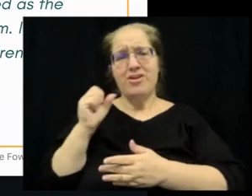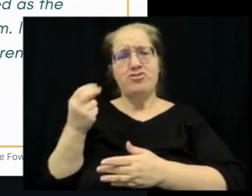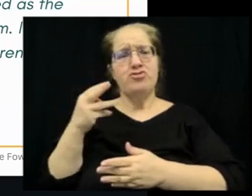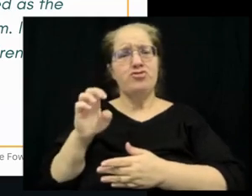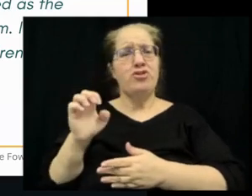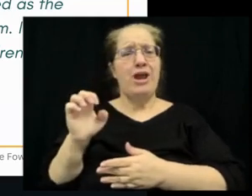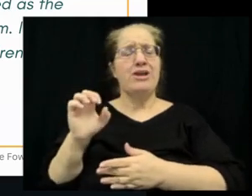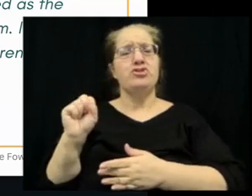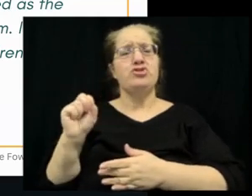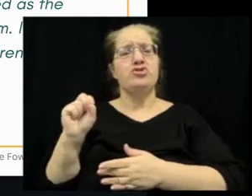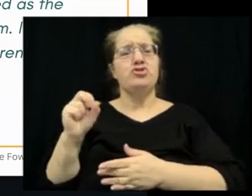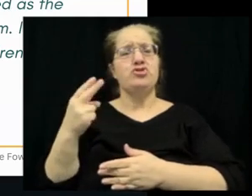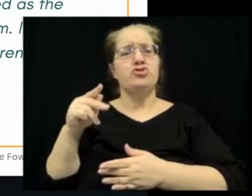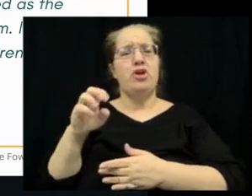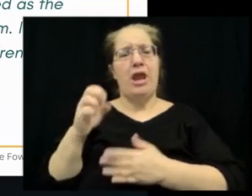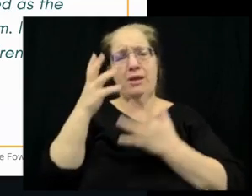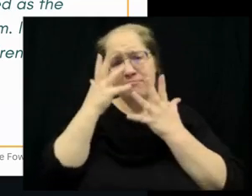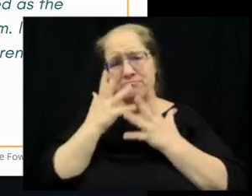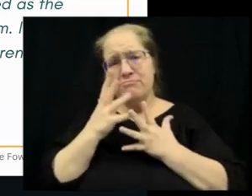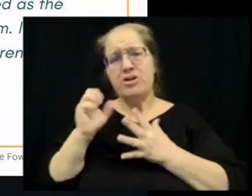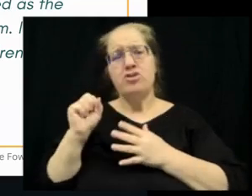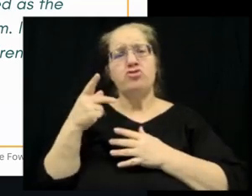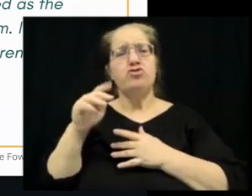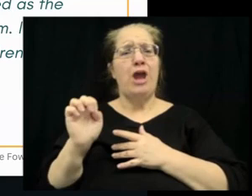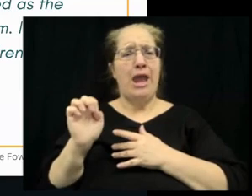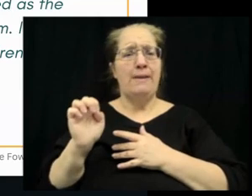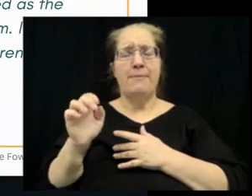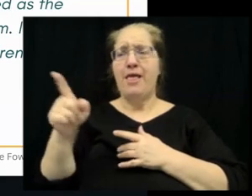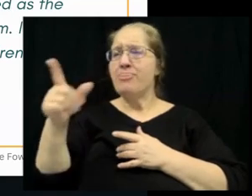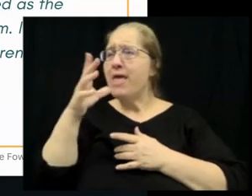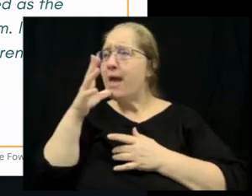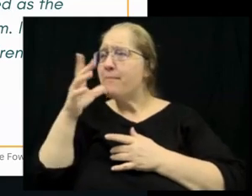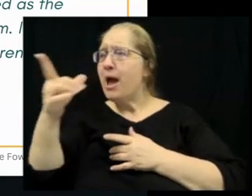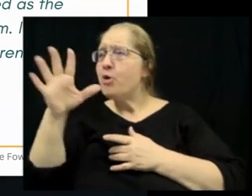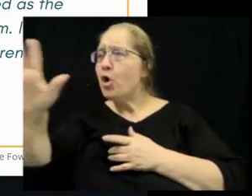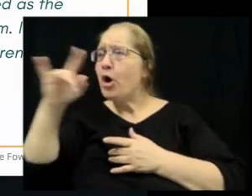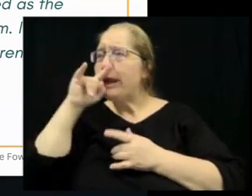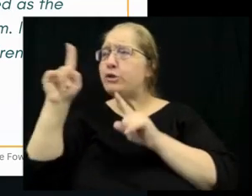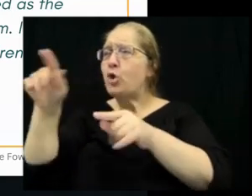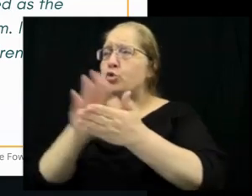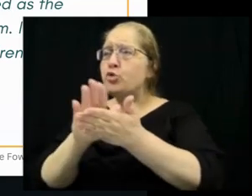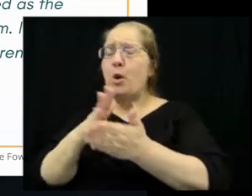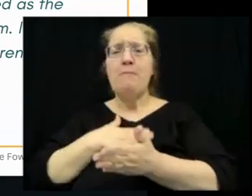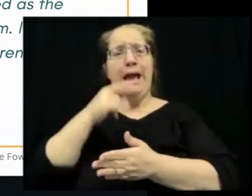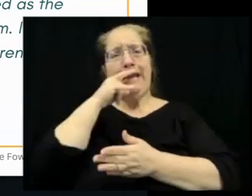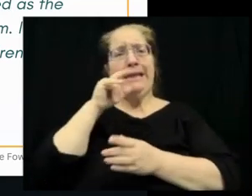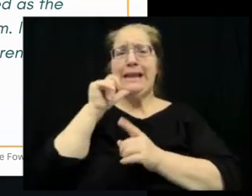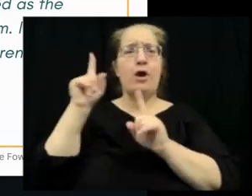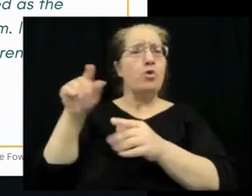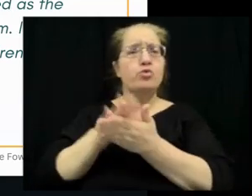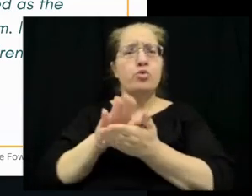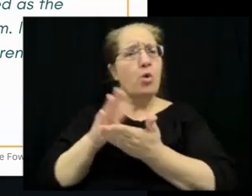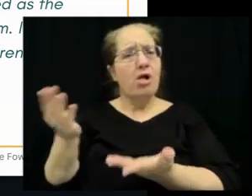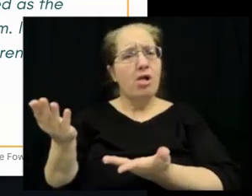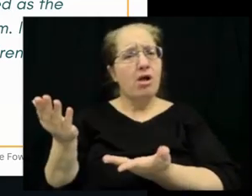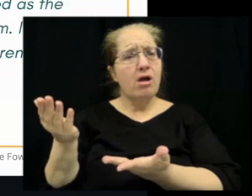should be able to do this. How come the mom across the street, like she seemed like she got all her kids to school? How come my kid wasn't going to school?